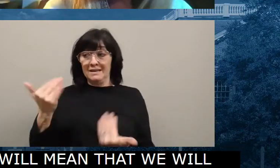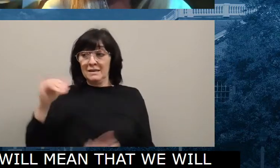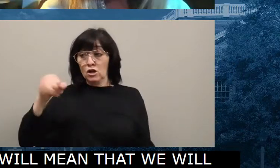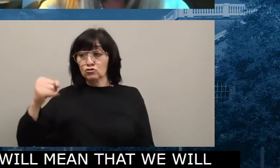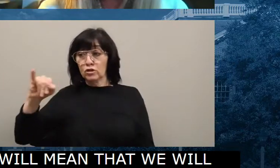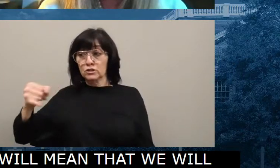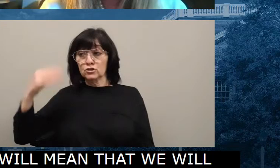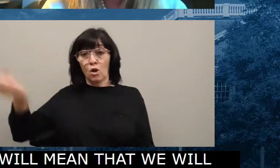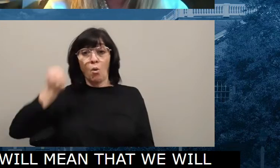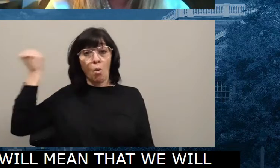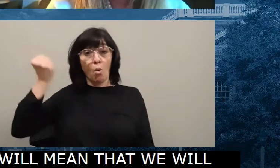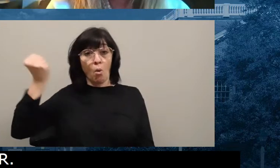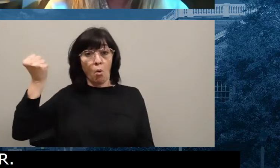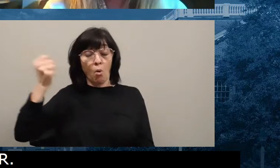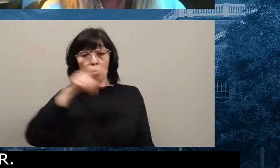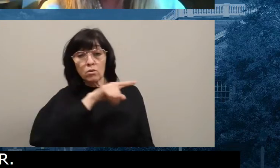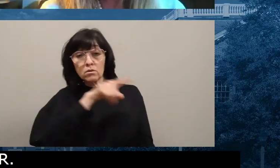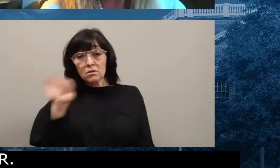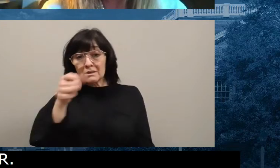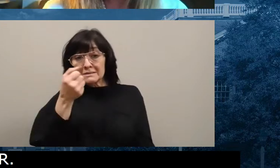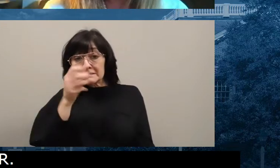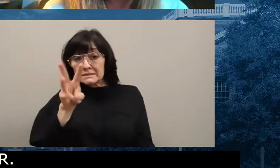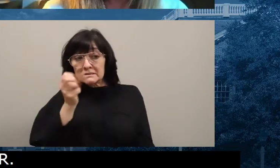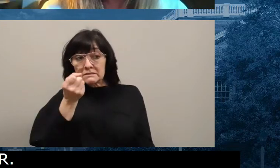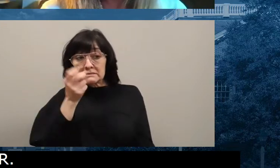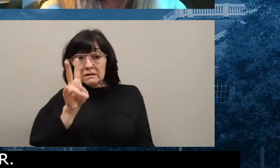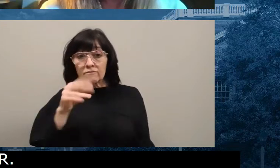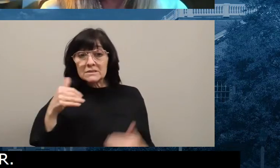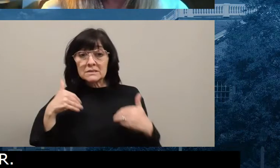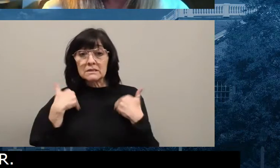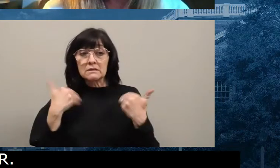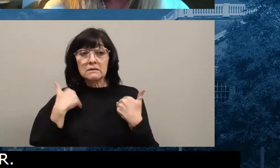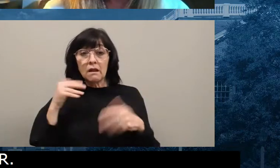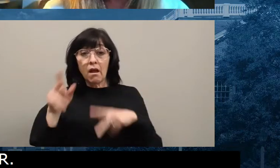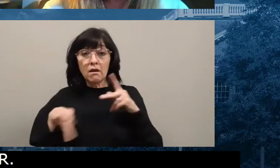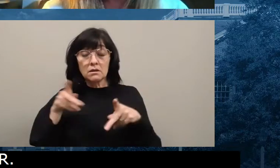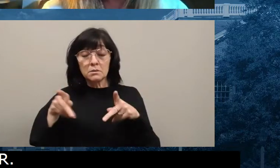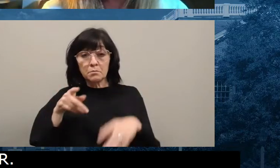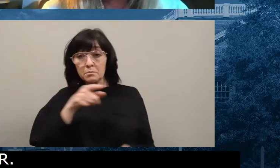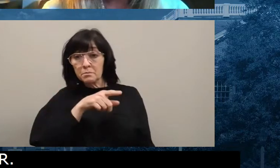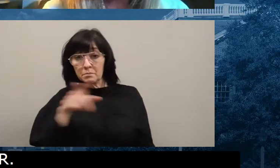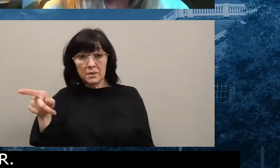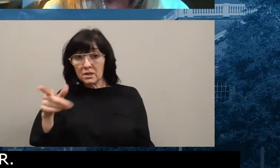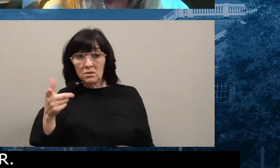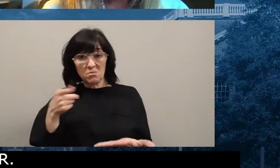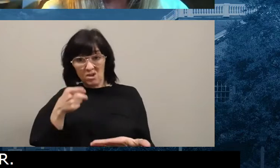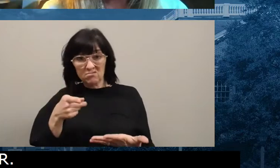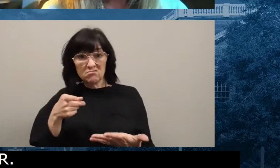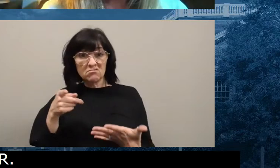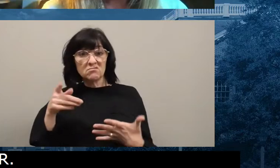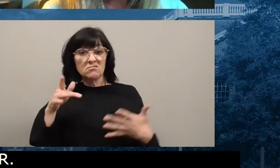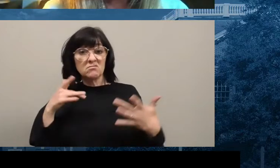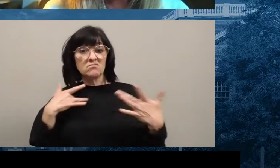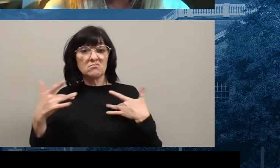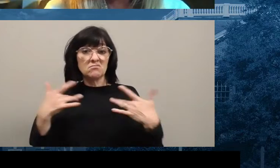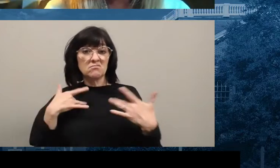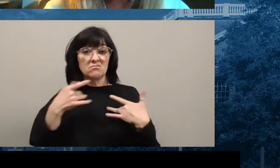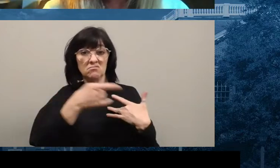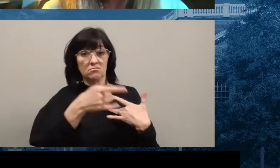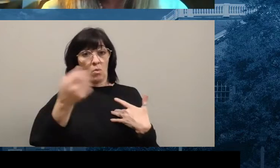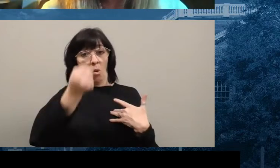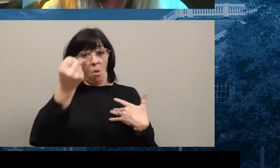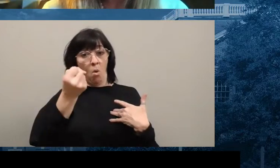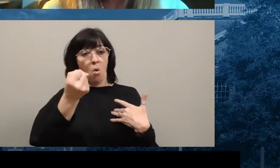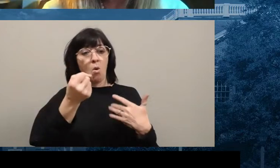we're still in a scarcity situation, as AJ alluded to earlier in answer to one of the questions. We're, in a